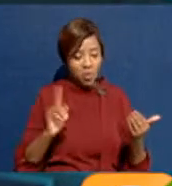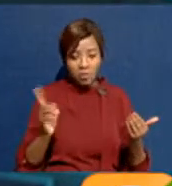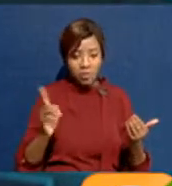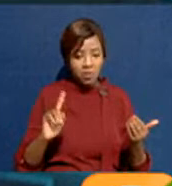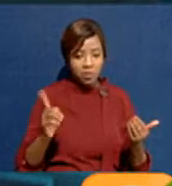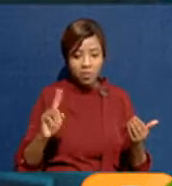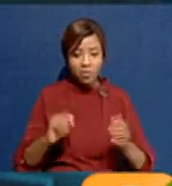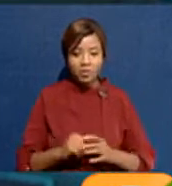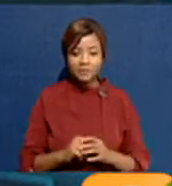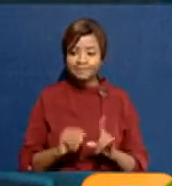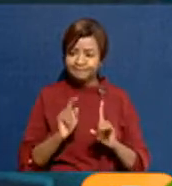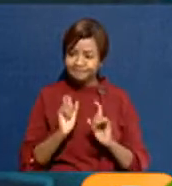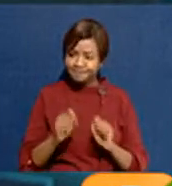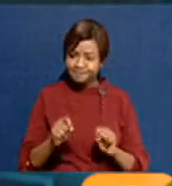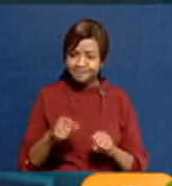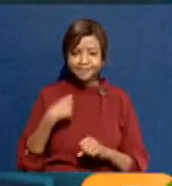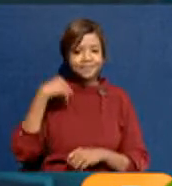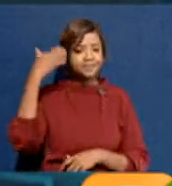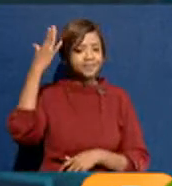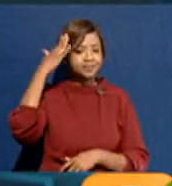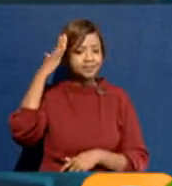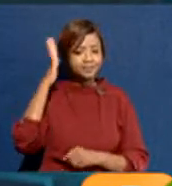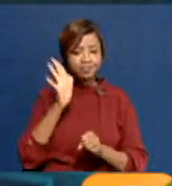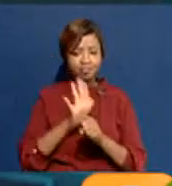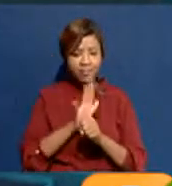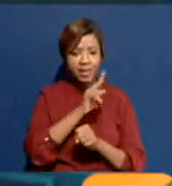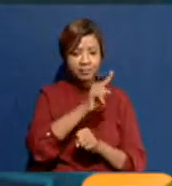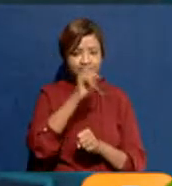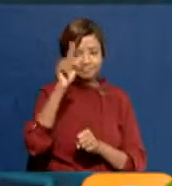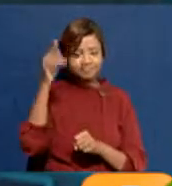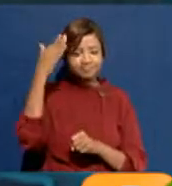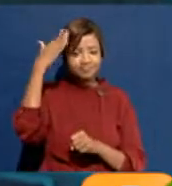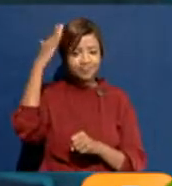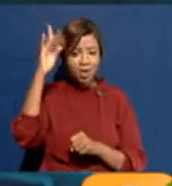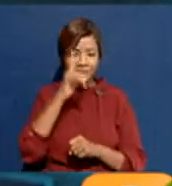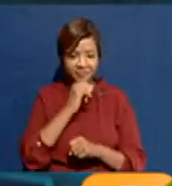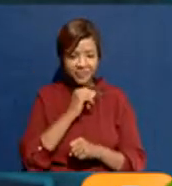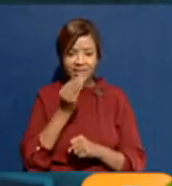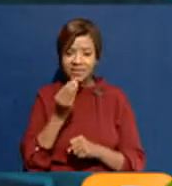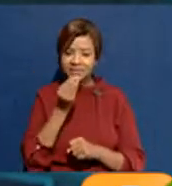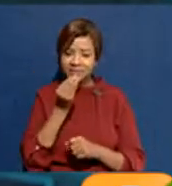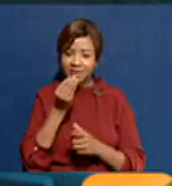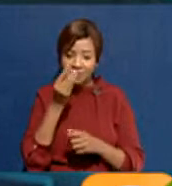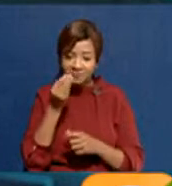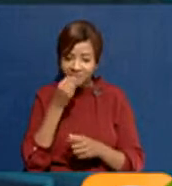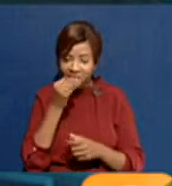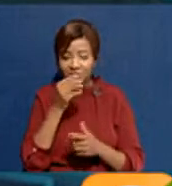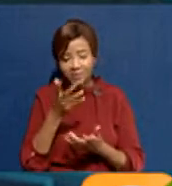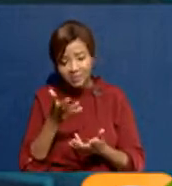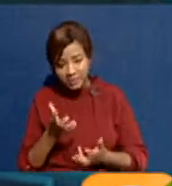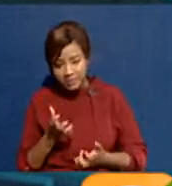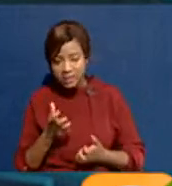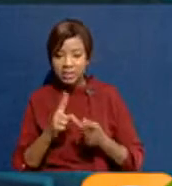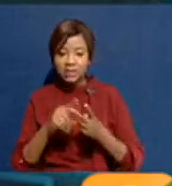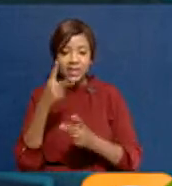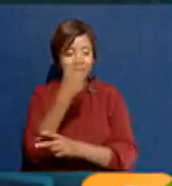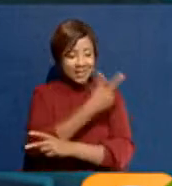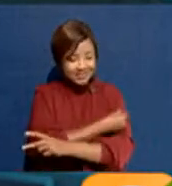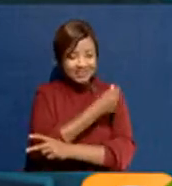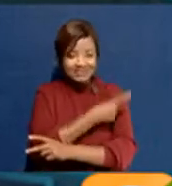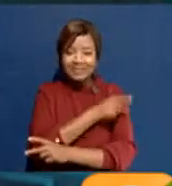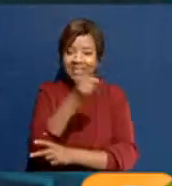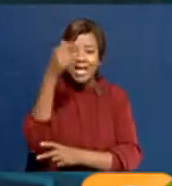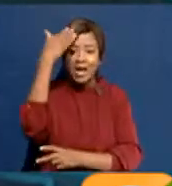they would want to, many of them are actually aware of the need for immunization. And of course, we need to keep